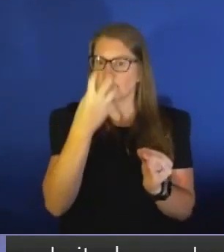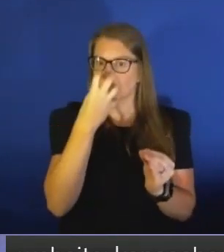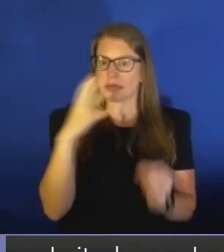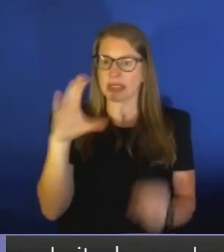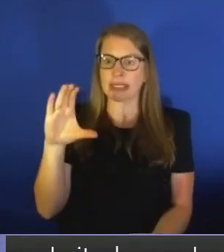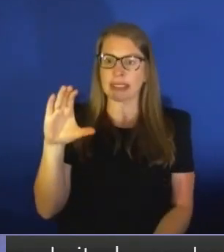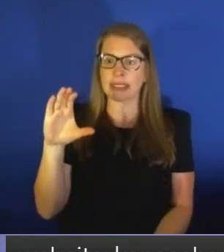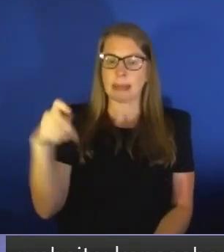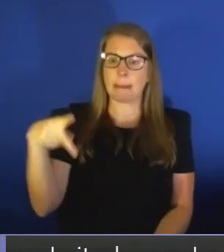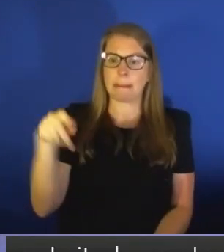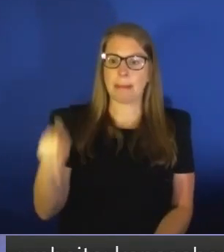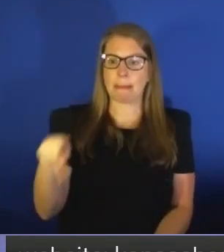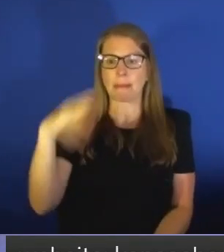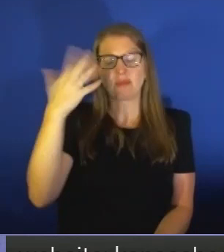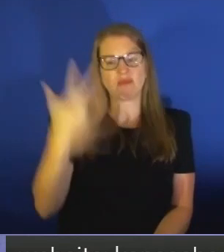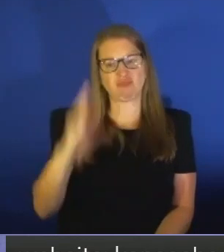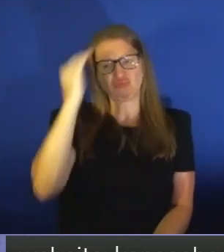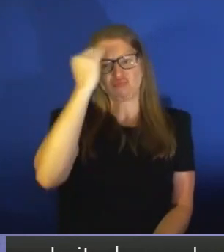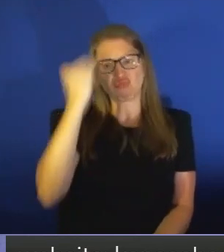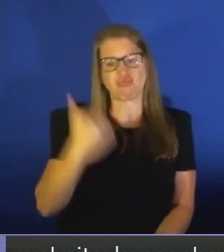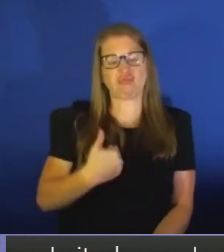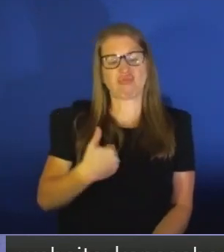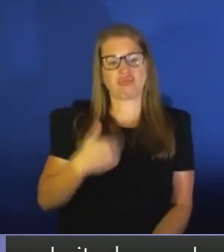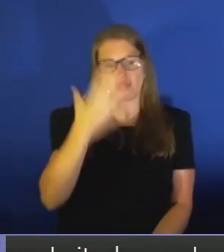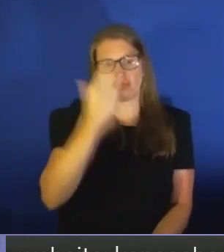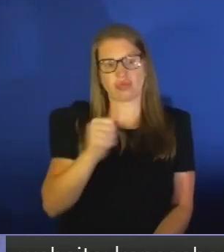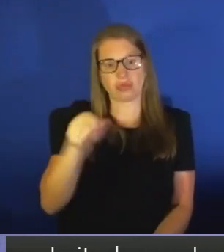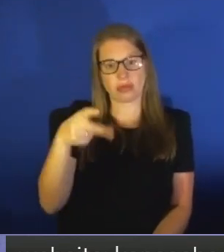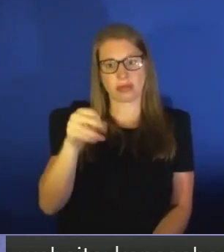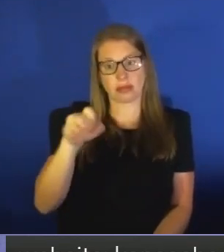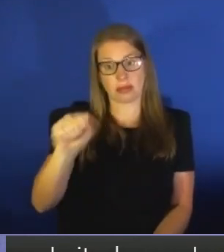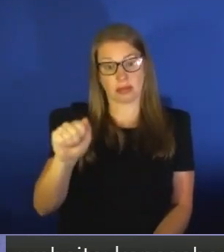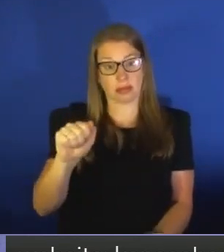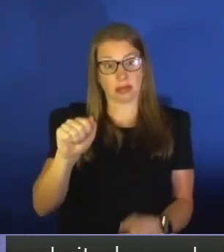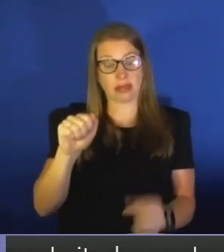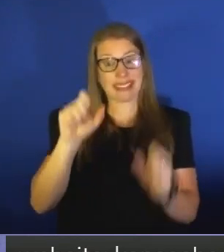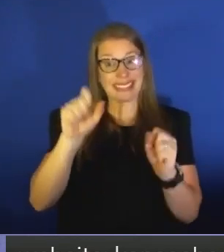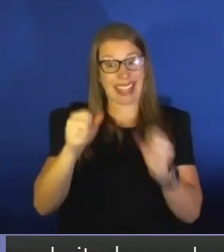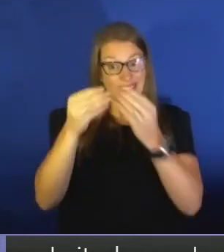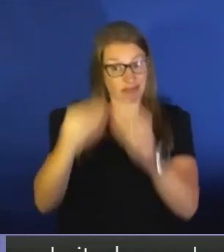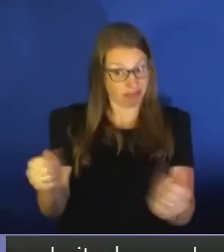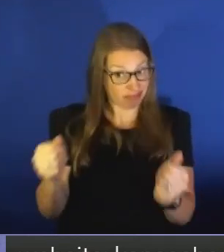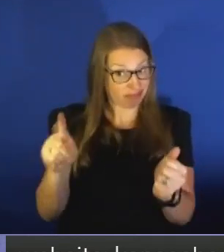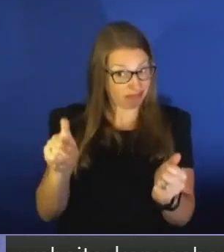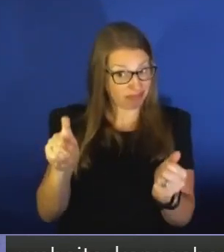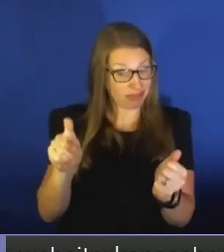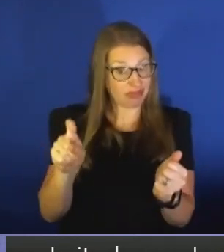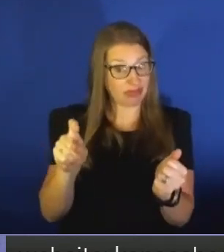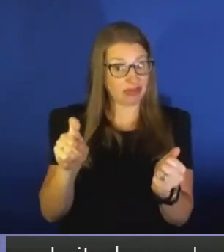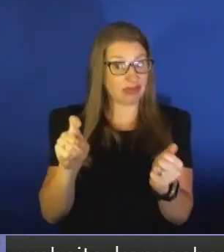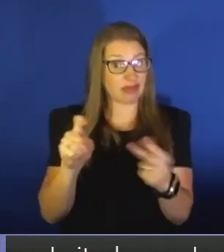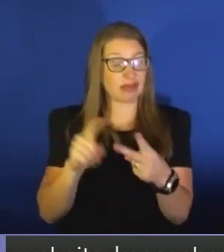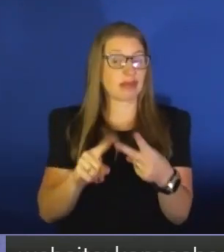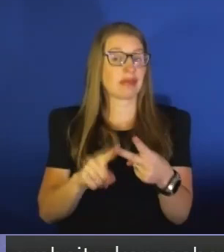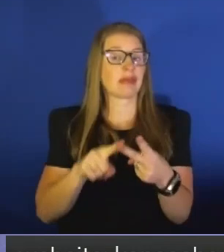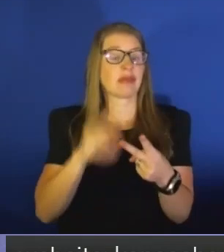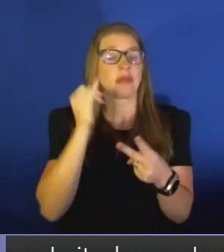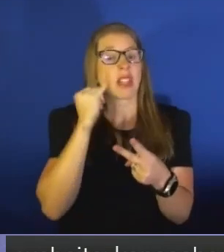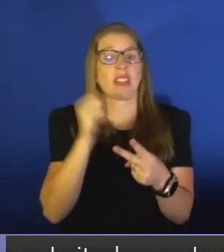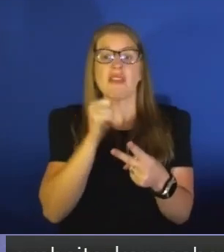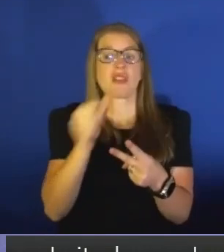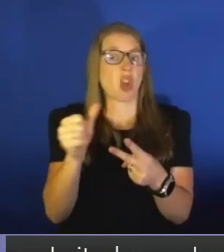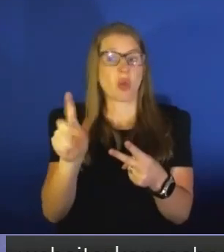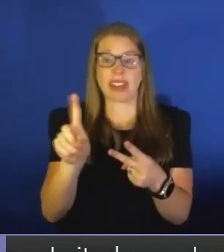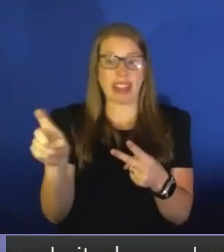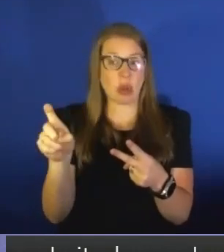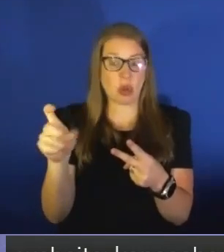have it. Couple of questions. Can it be reversed? And then what could happen if you don't get it diagnosed